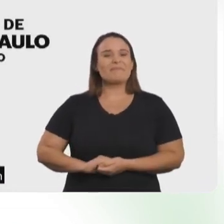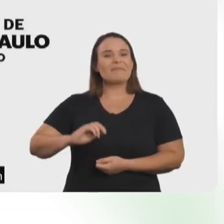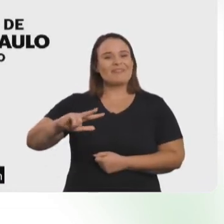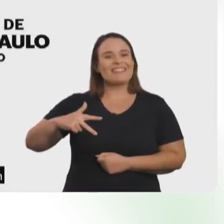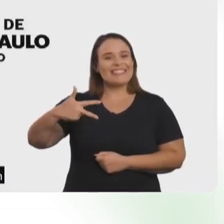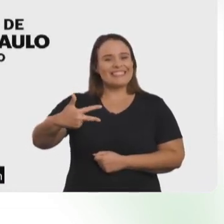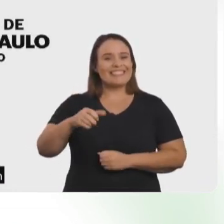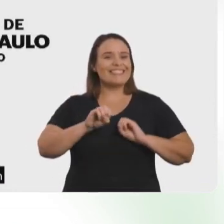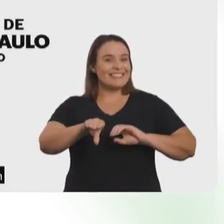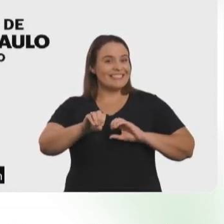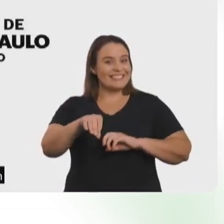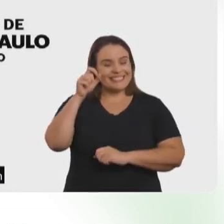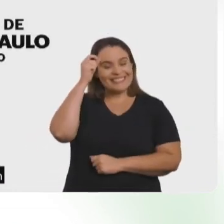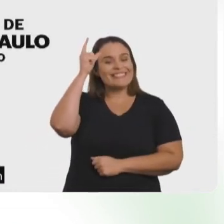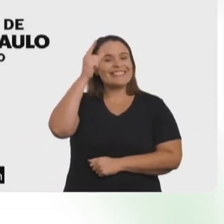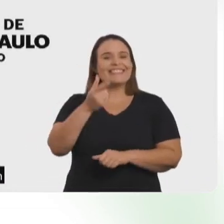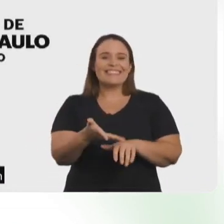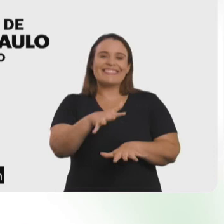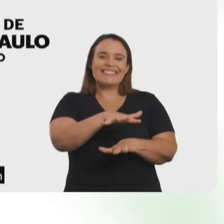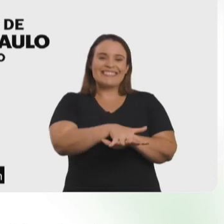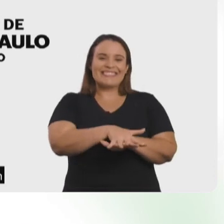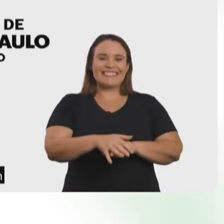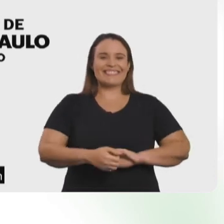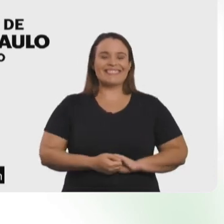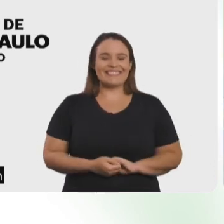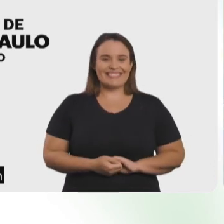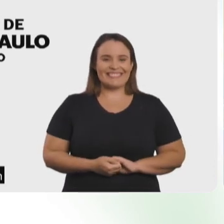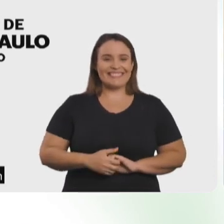Diferenças. Educação e cultura inclusivas.